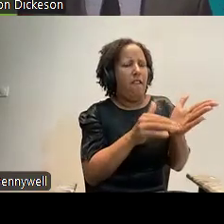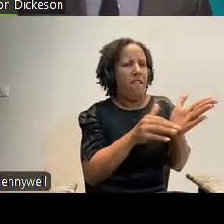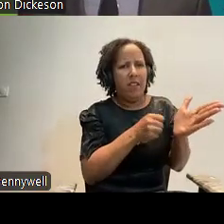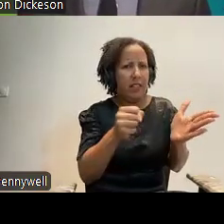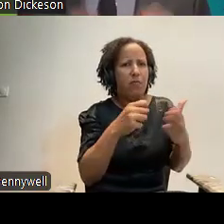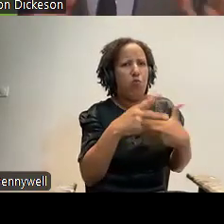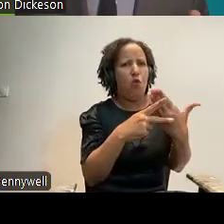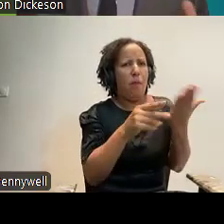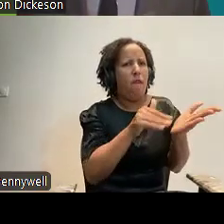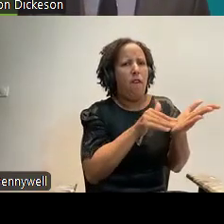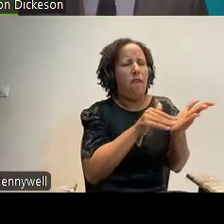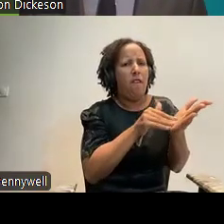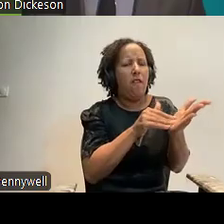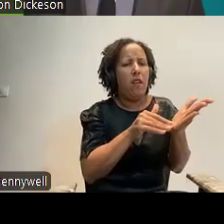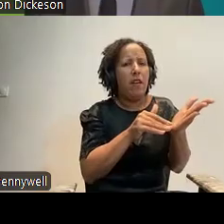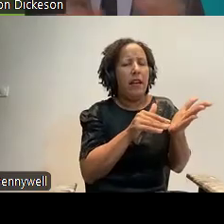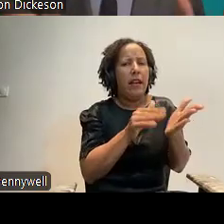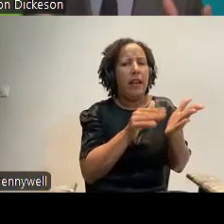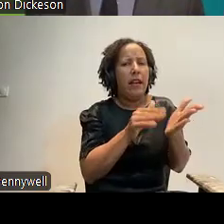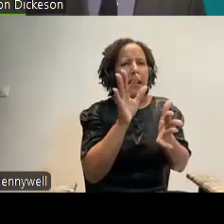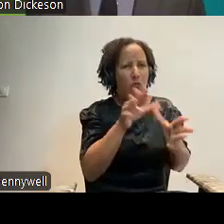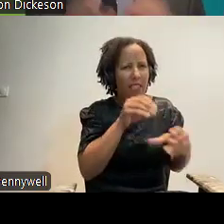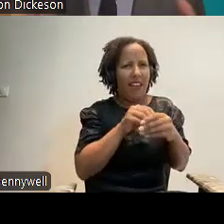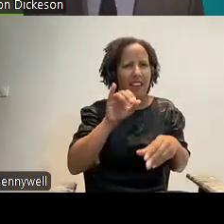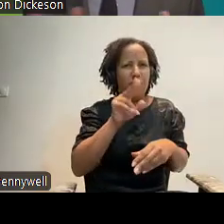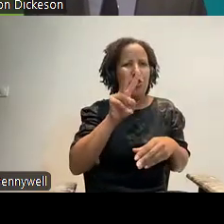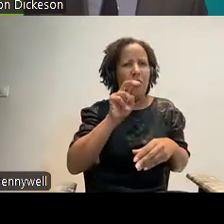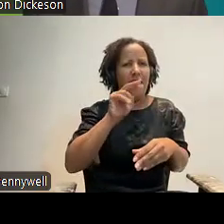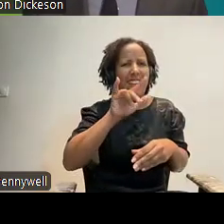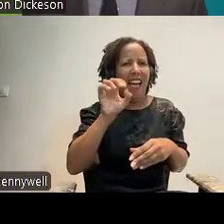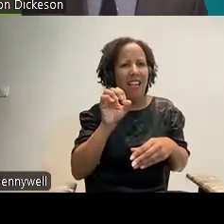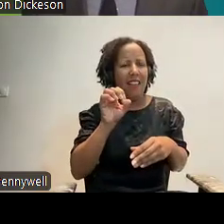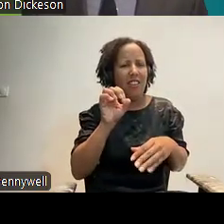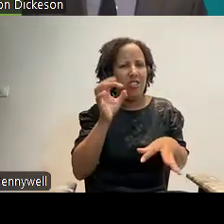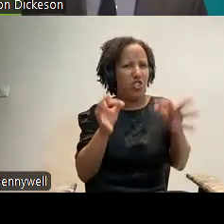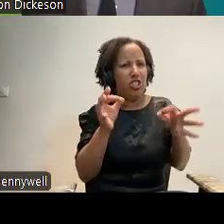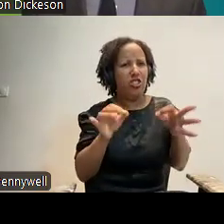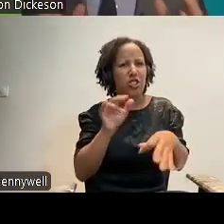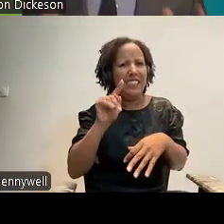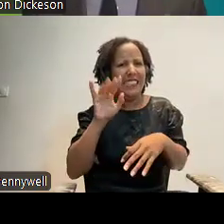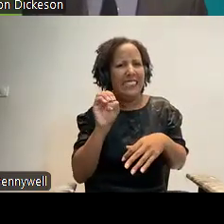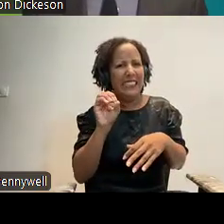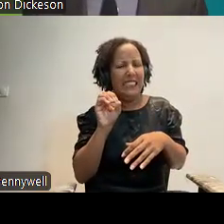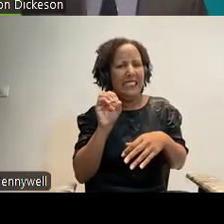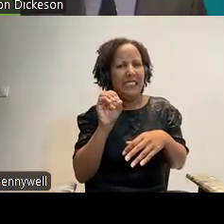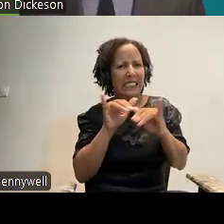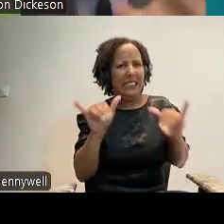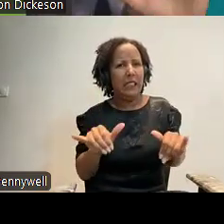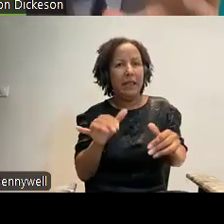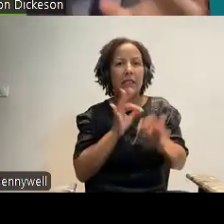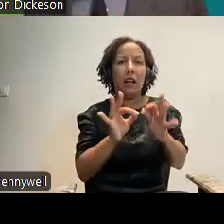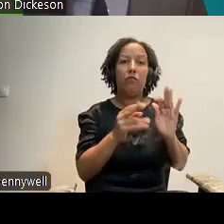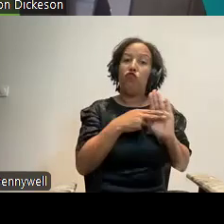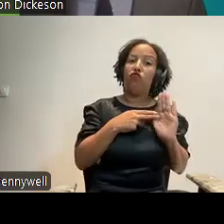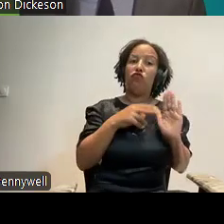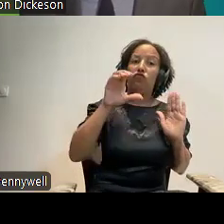the label of criminal or bad kid or whatever they've historically heard. It's important to recognize that it